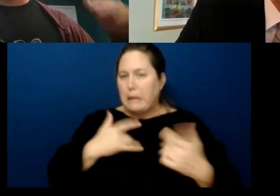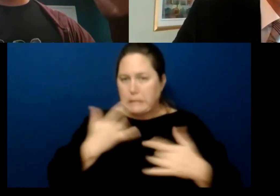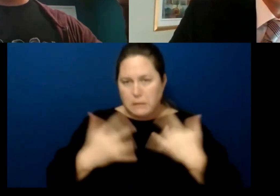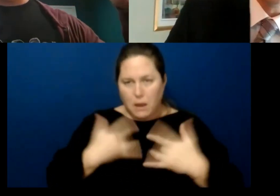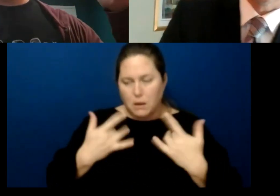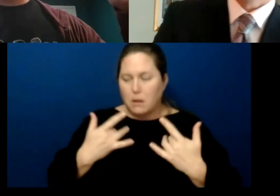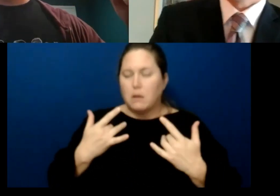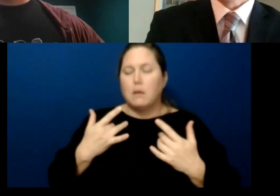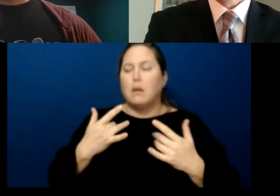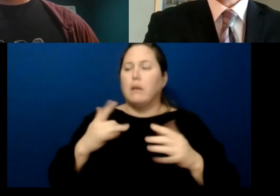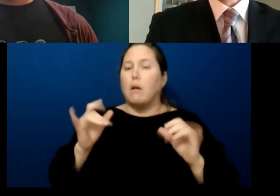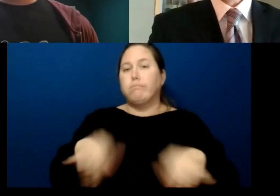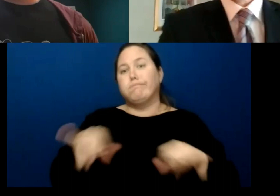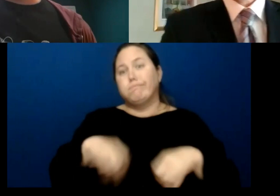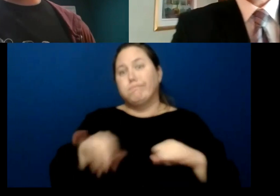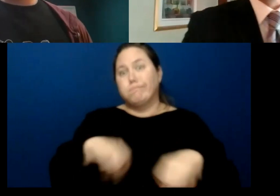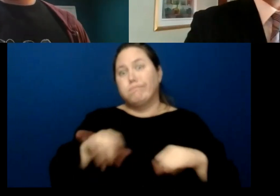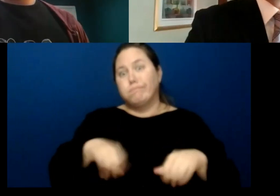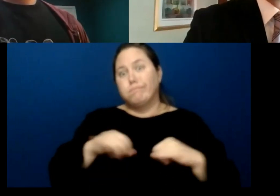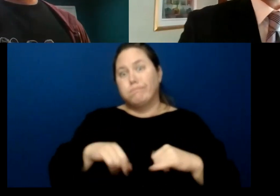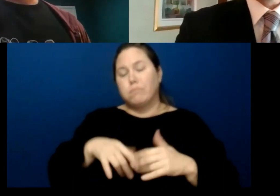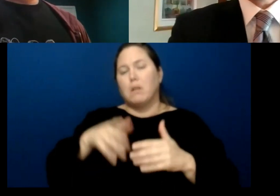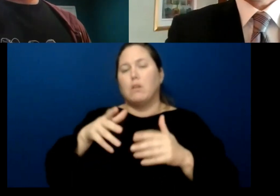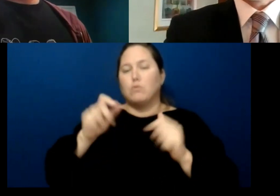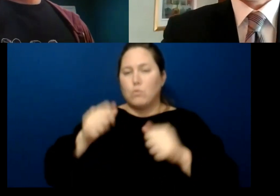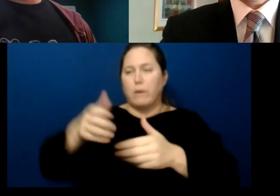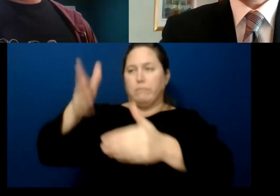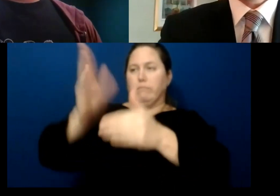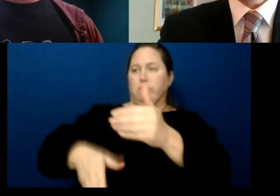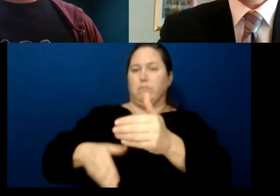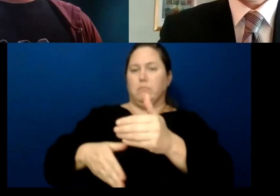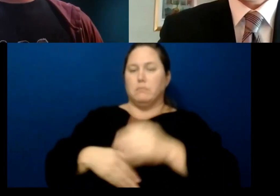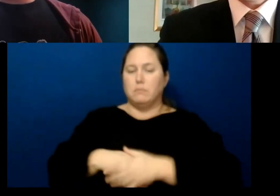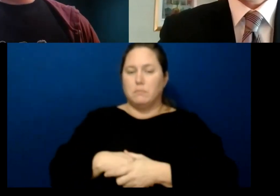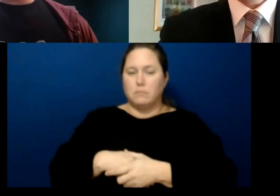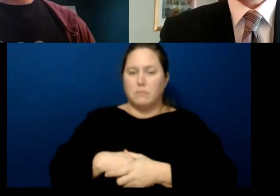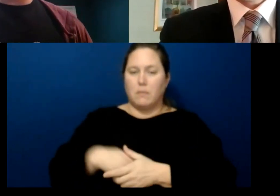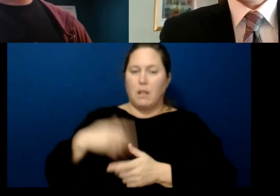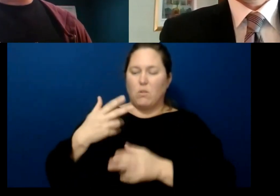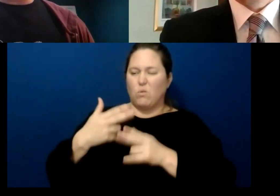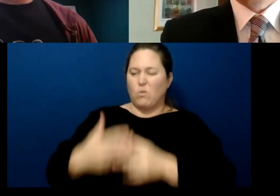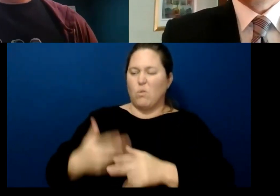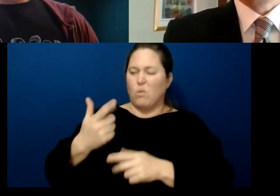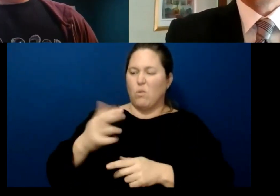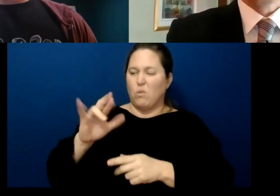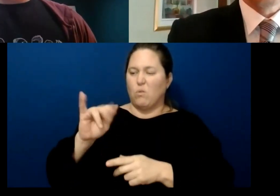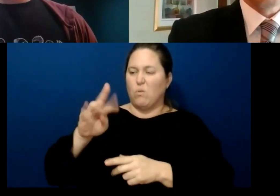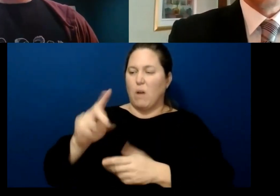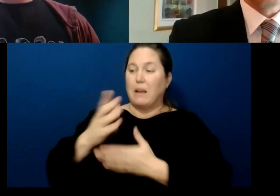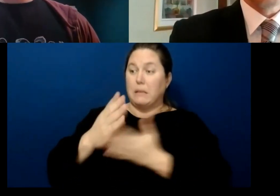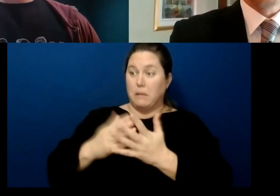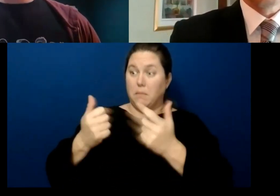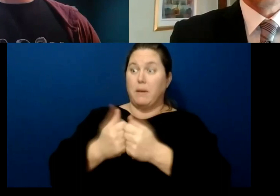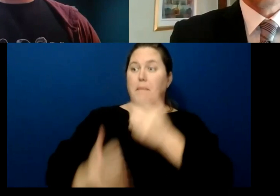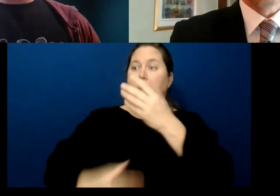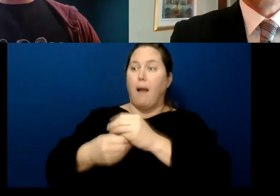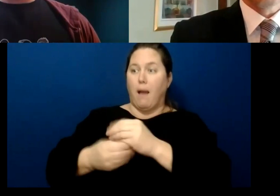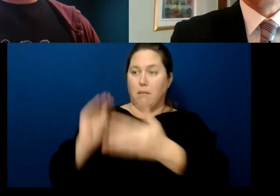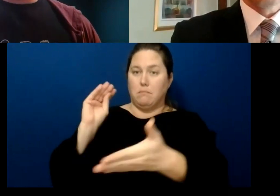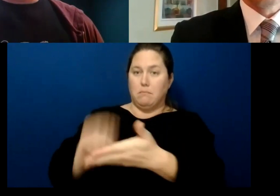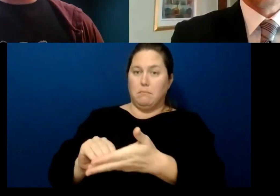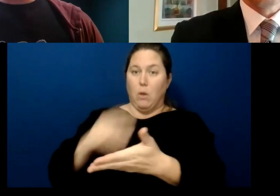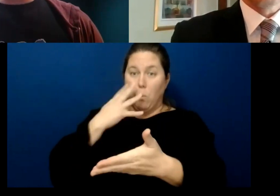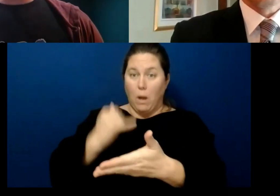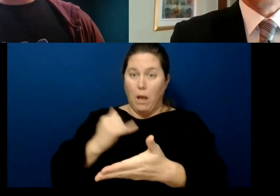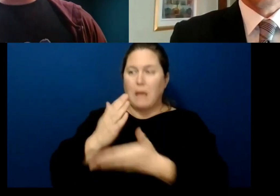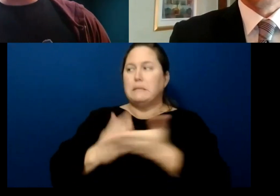some sort of achievement or goal or threshold. That's what the grind would be, and some games put that in because some people like that.